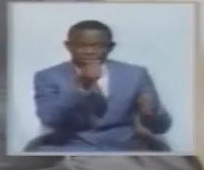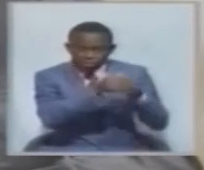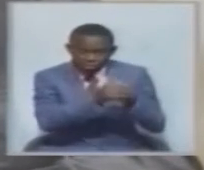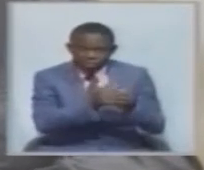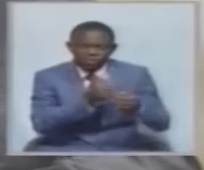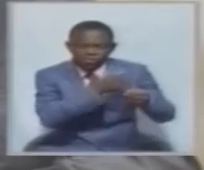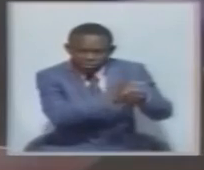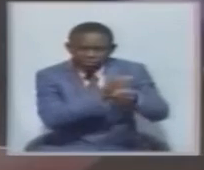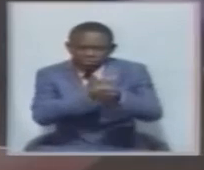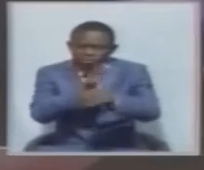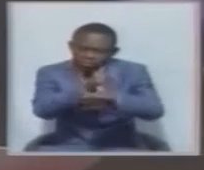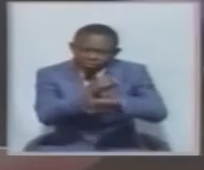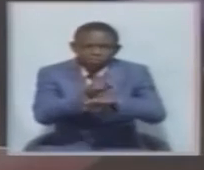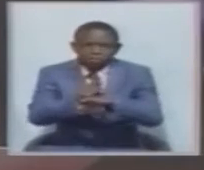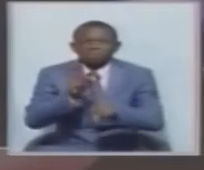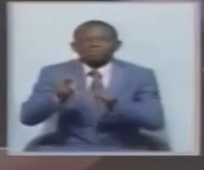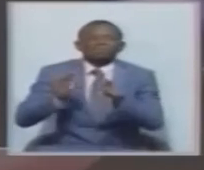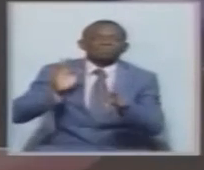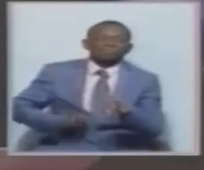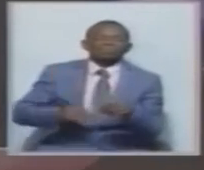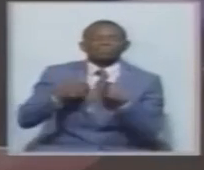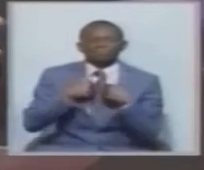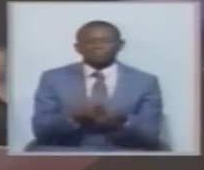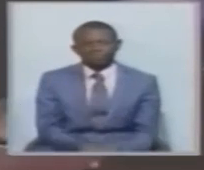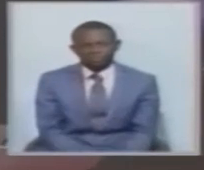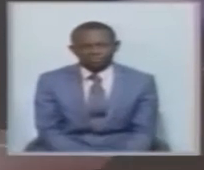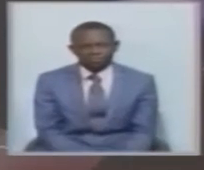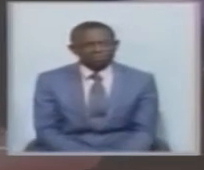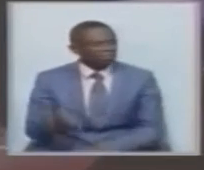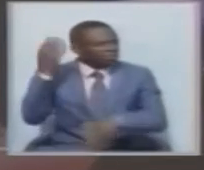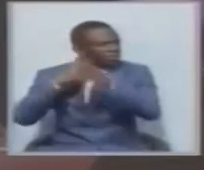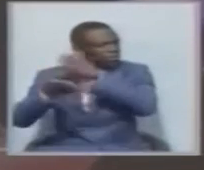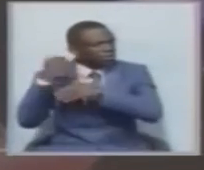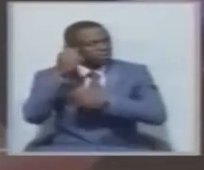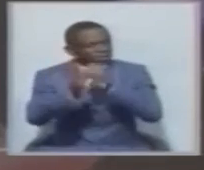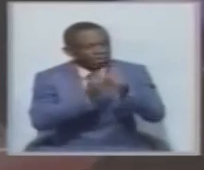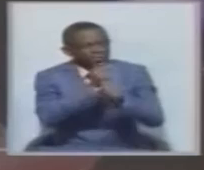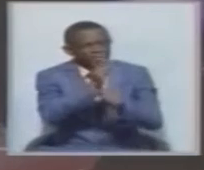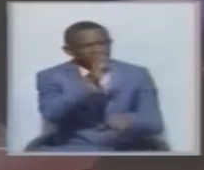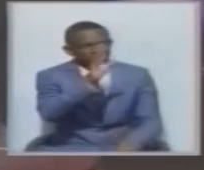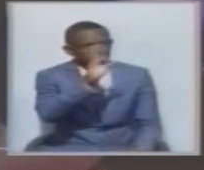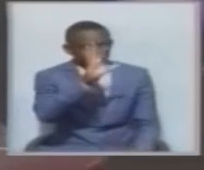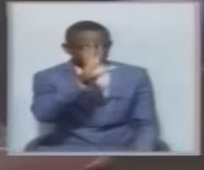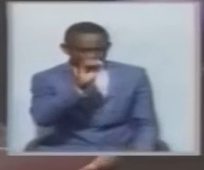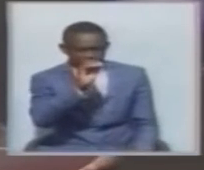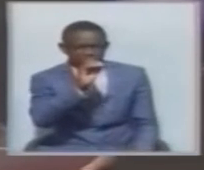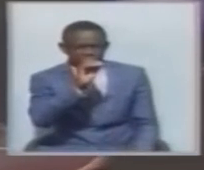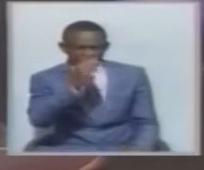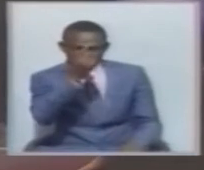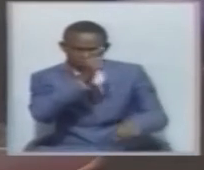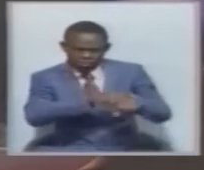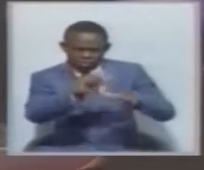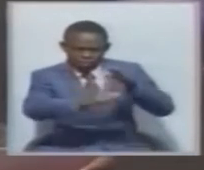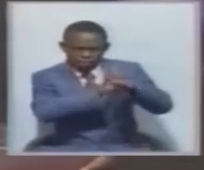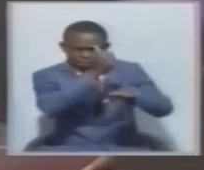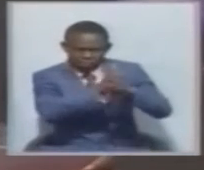to 1964 when the AfDB was founded. Just about the year Zambia got independence, the focus then was to promote sustainable growth